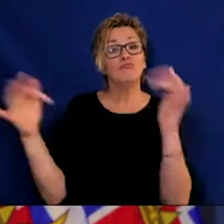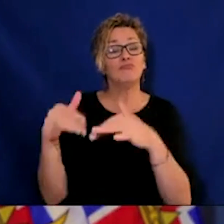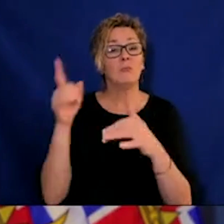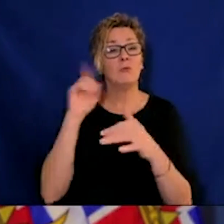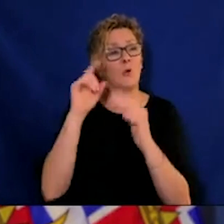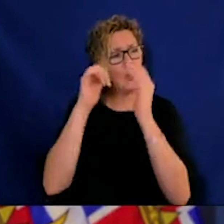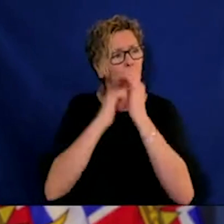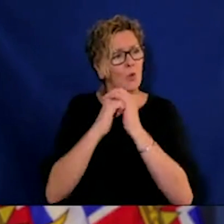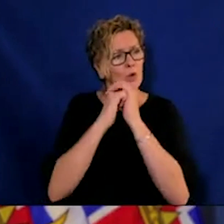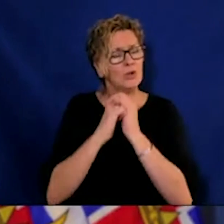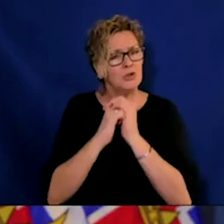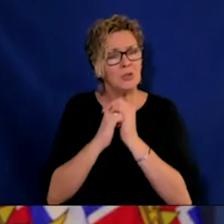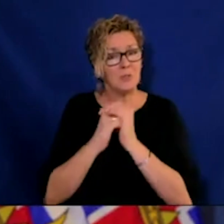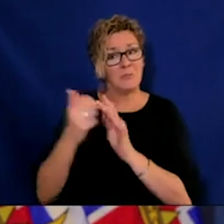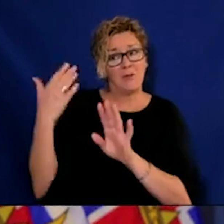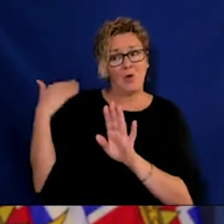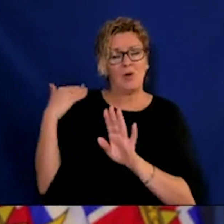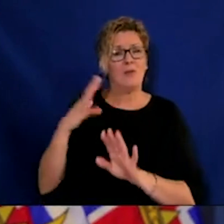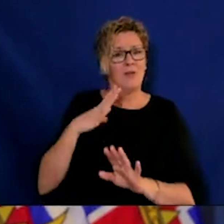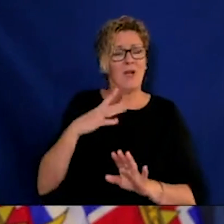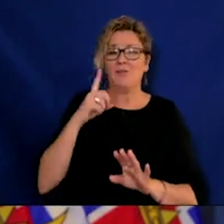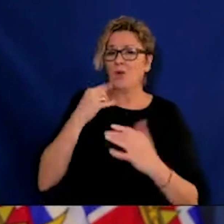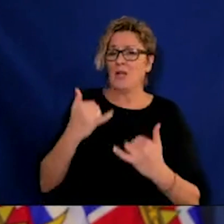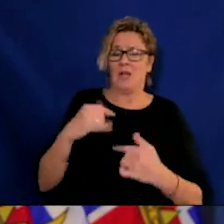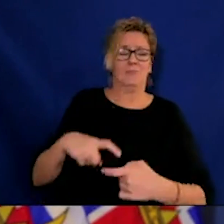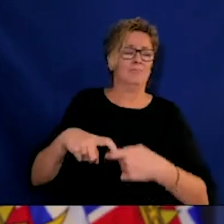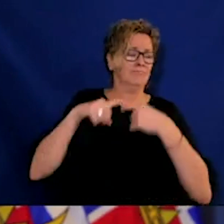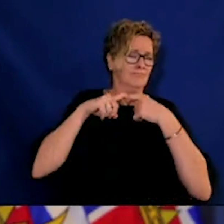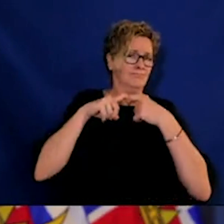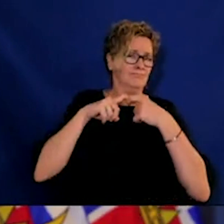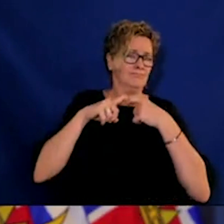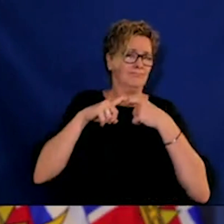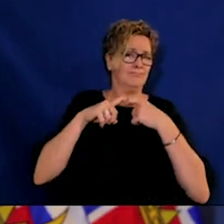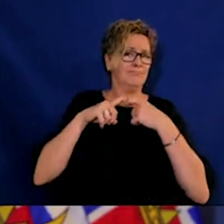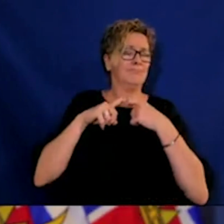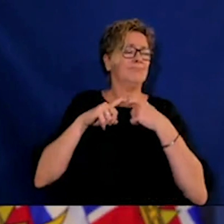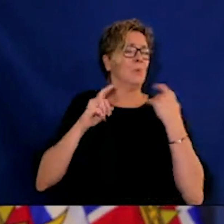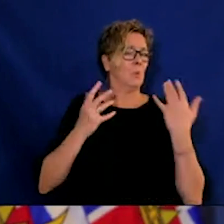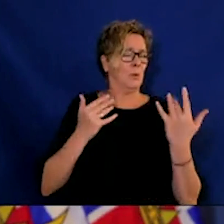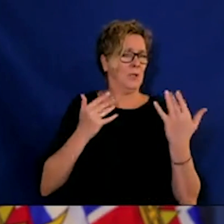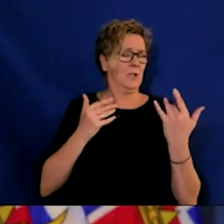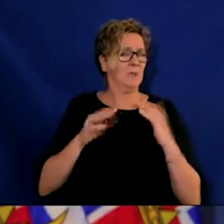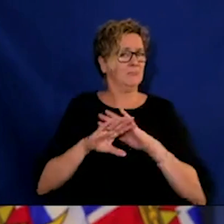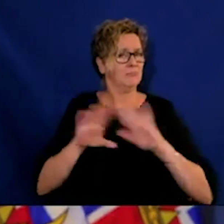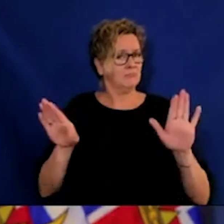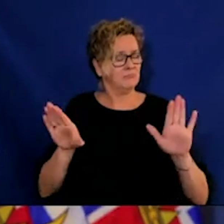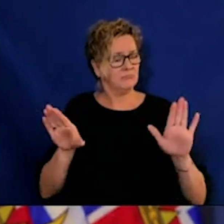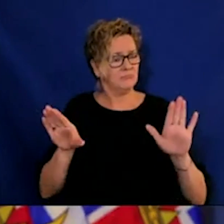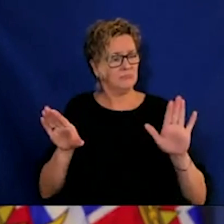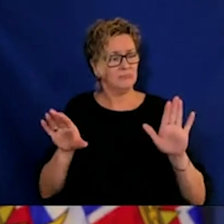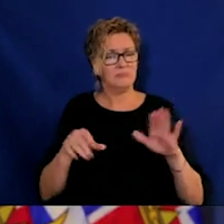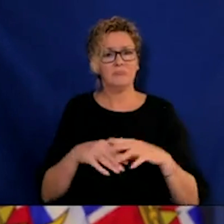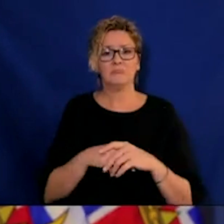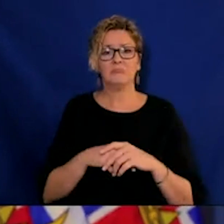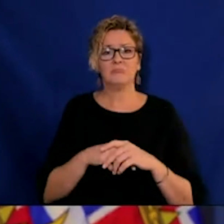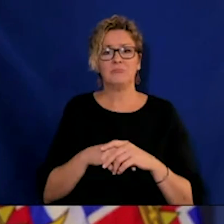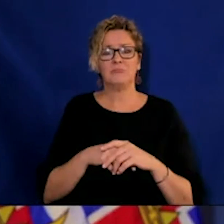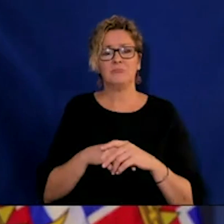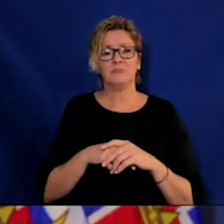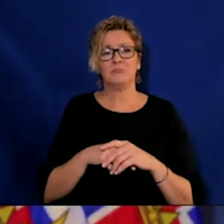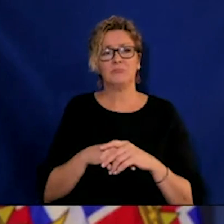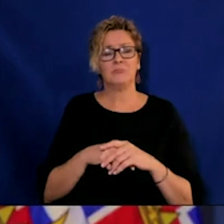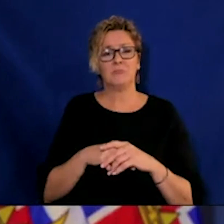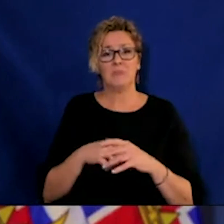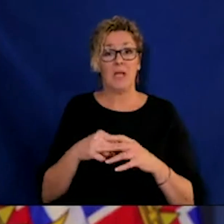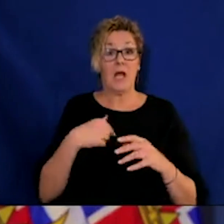in my weekend, my observation is that people in BC were extraordinary this weekend, and I can